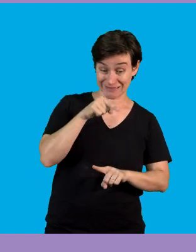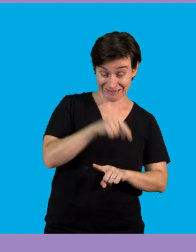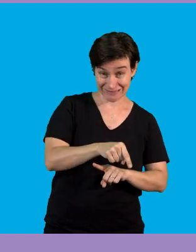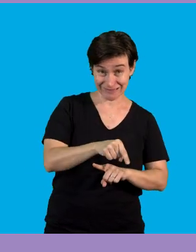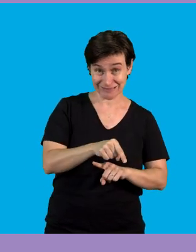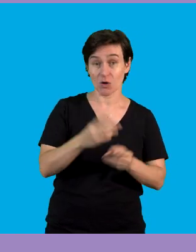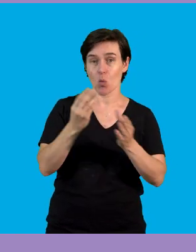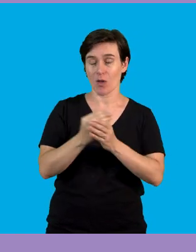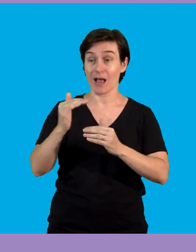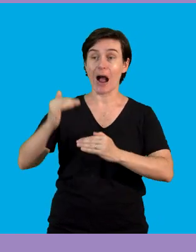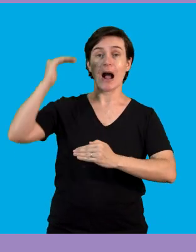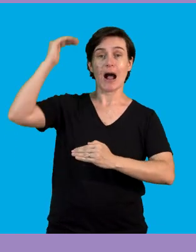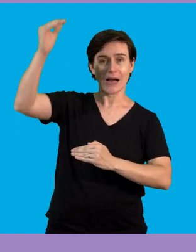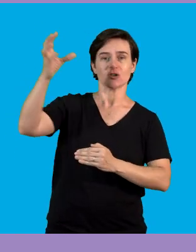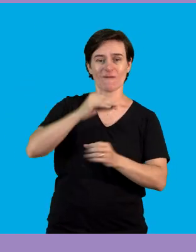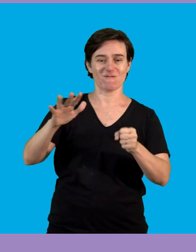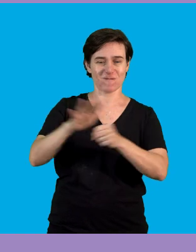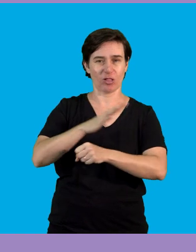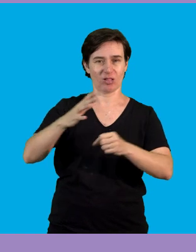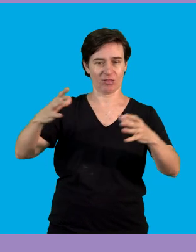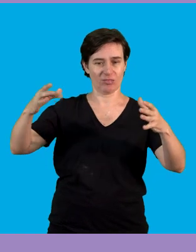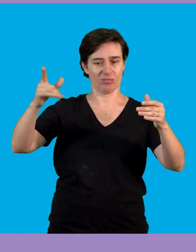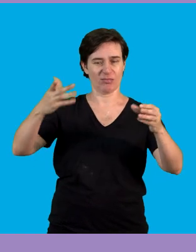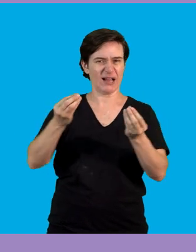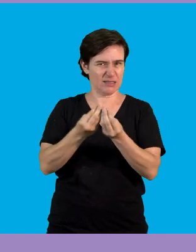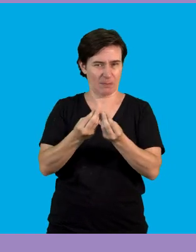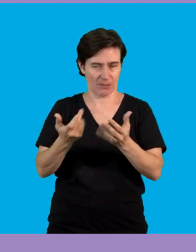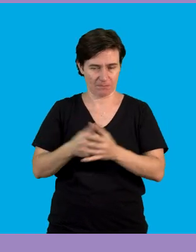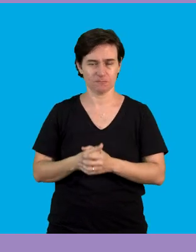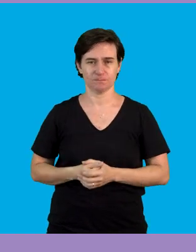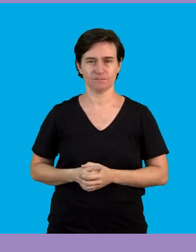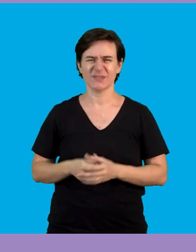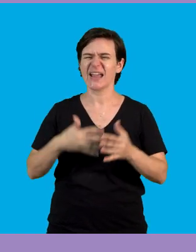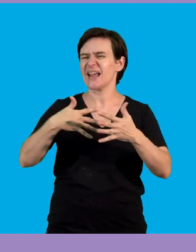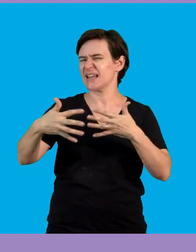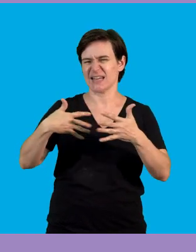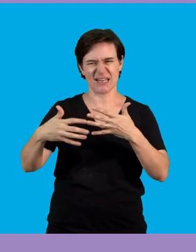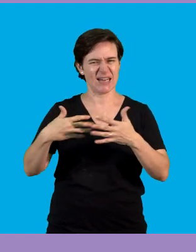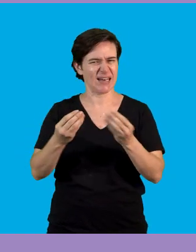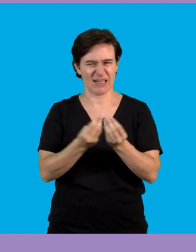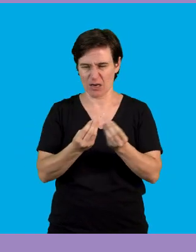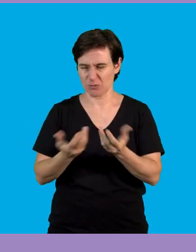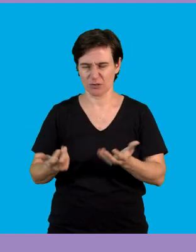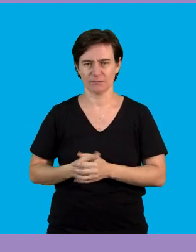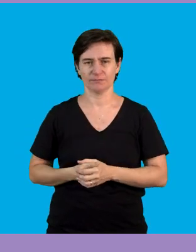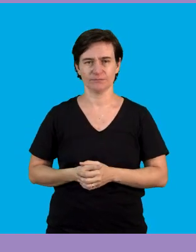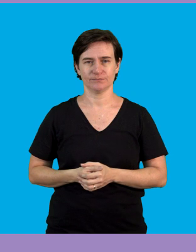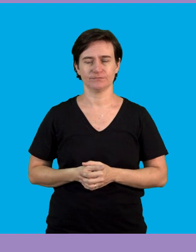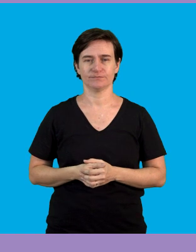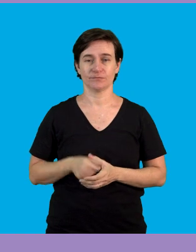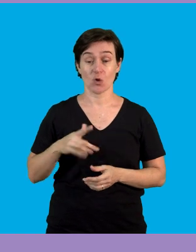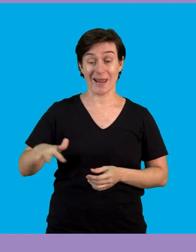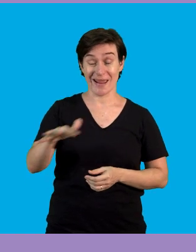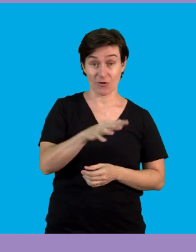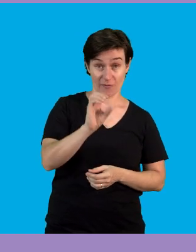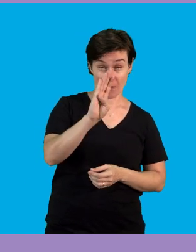that product with the height of the object. So any 3D object, we just need the area of the base, and then we will